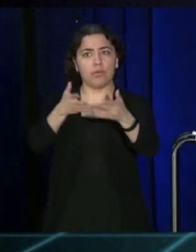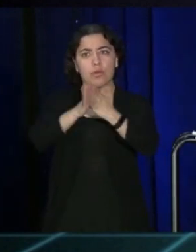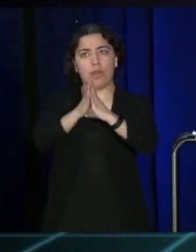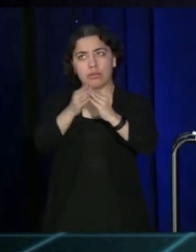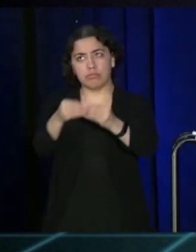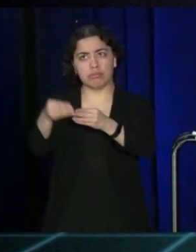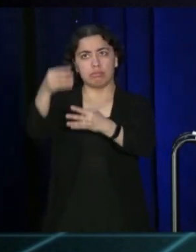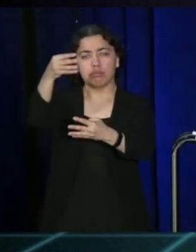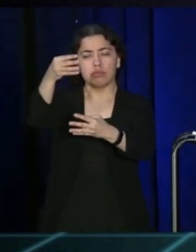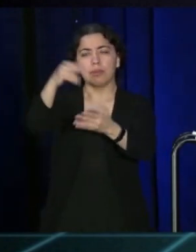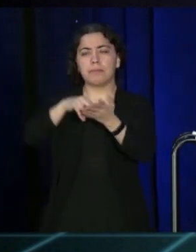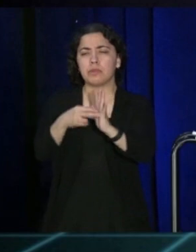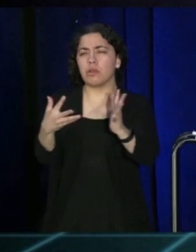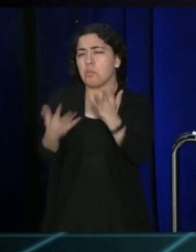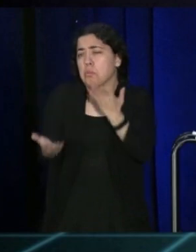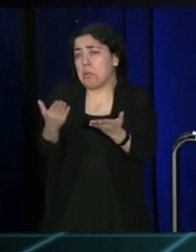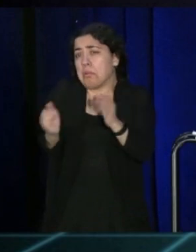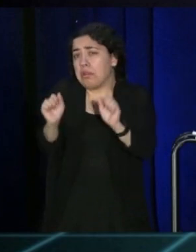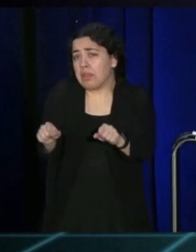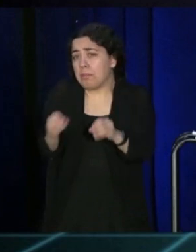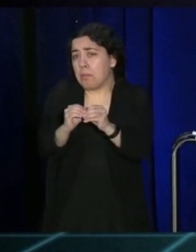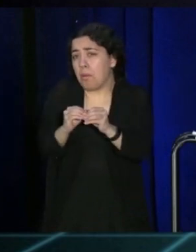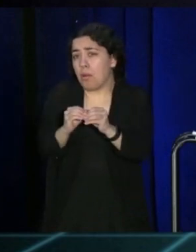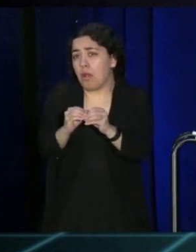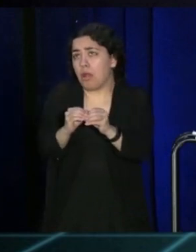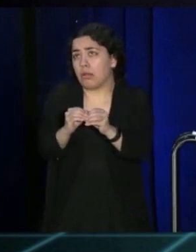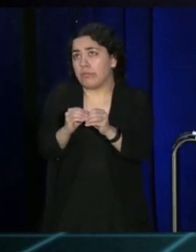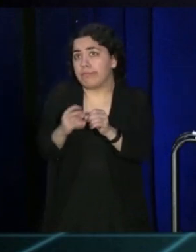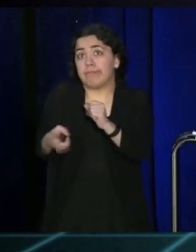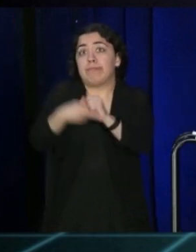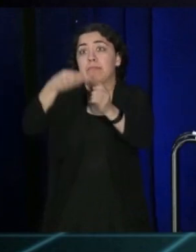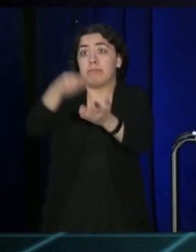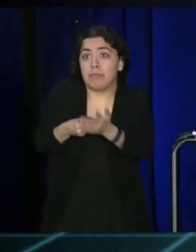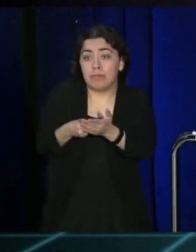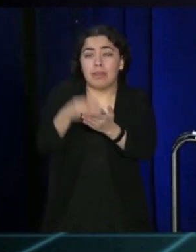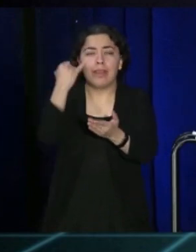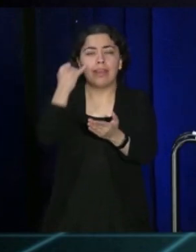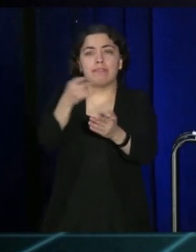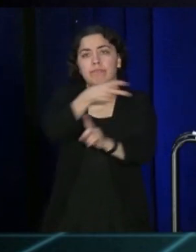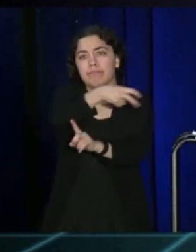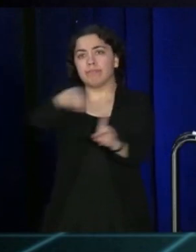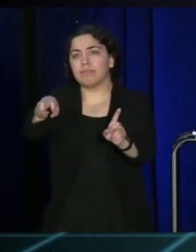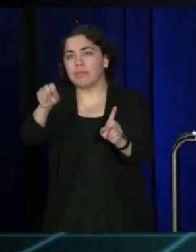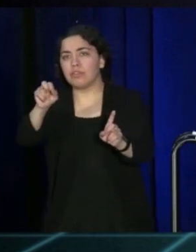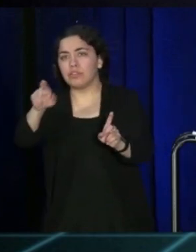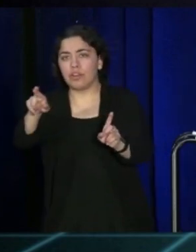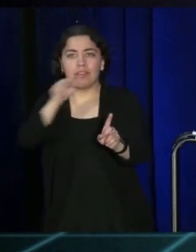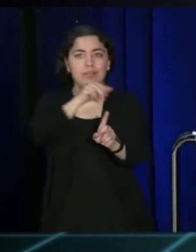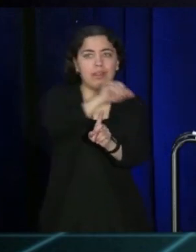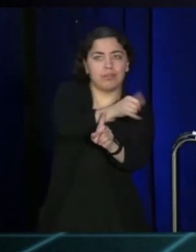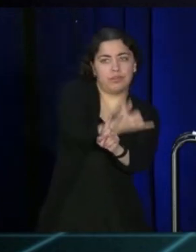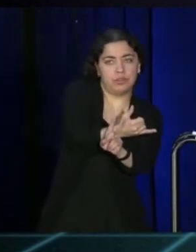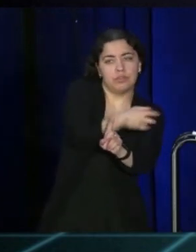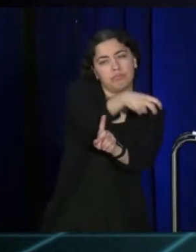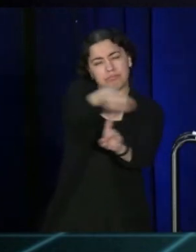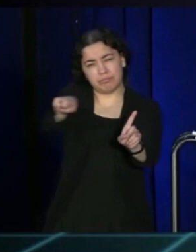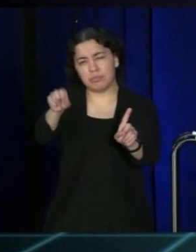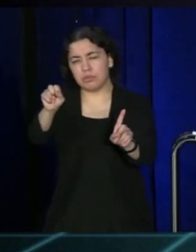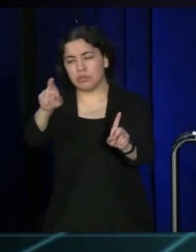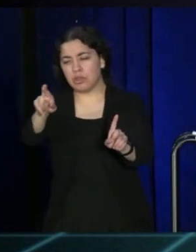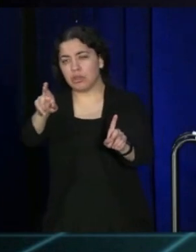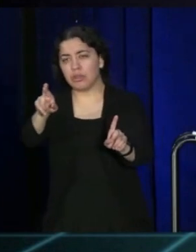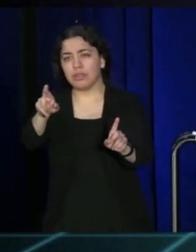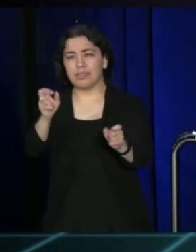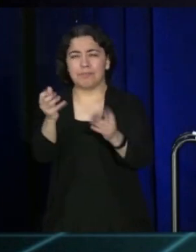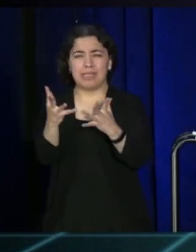could probably be more cost efficient if they switch to SSR. There's a lot of nuance to all of this, and I'm not going to pretend that I understand all